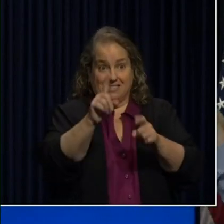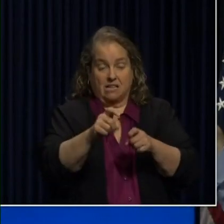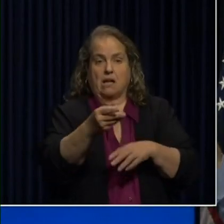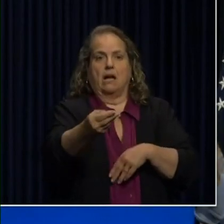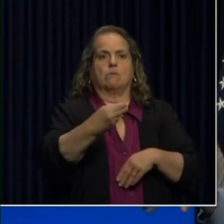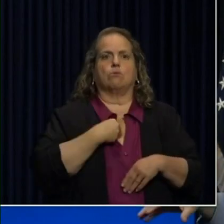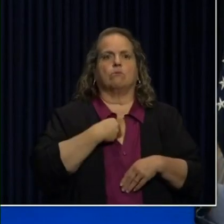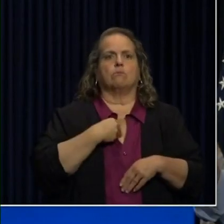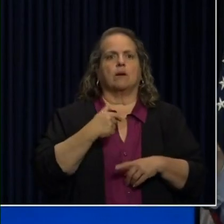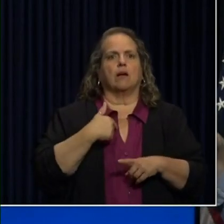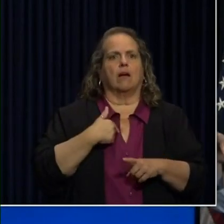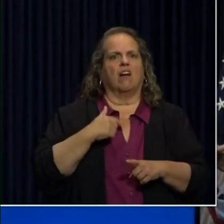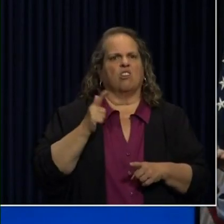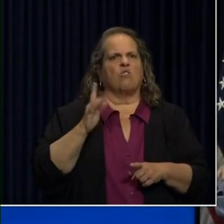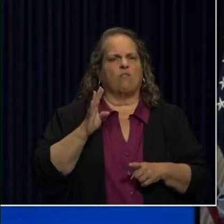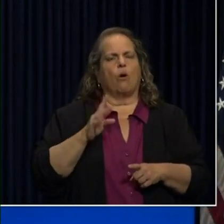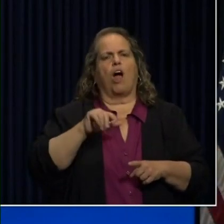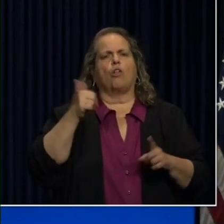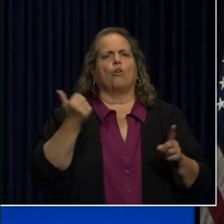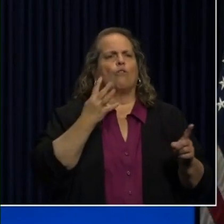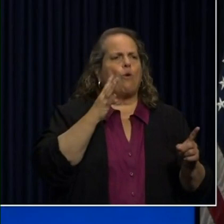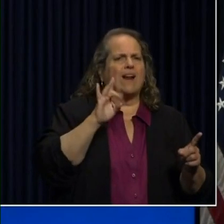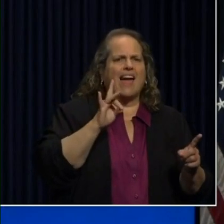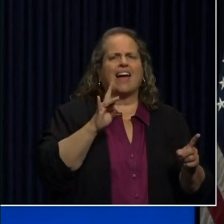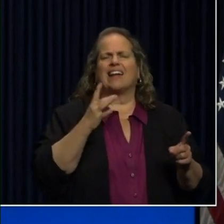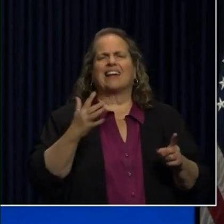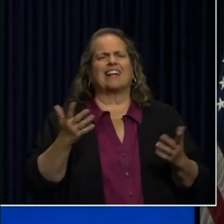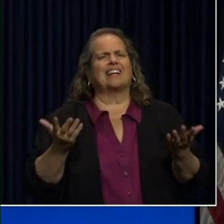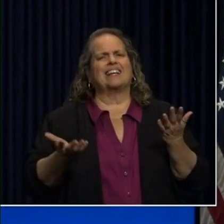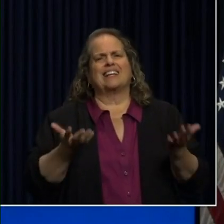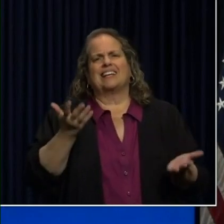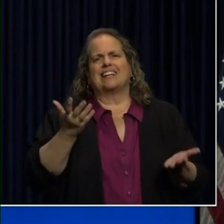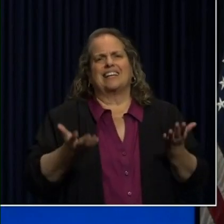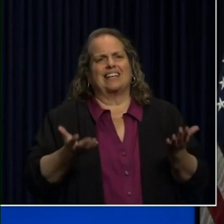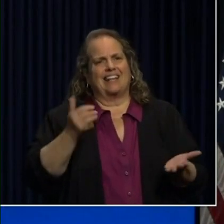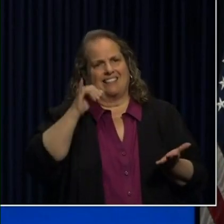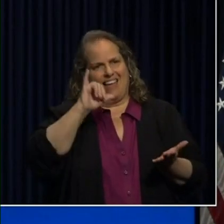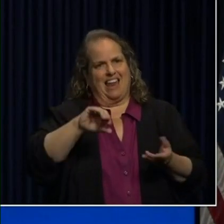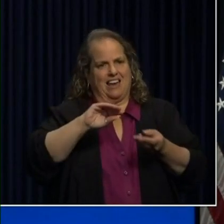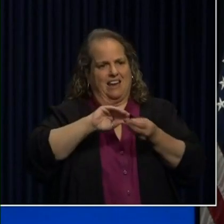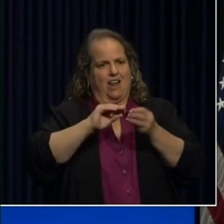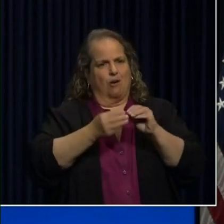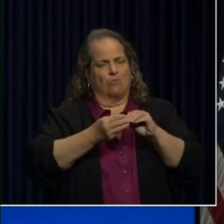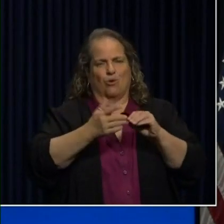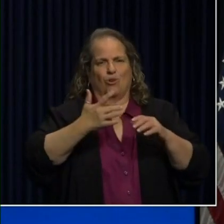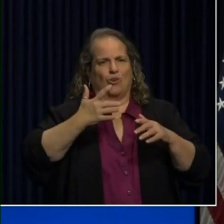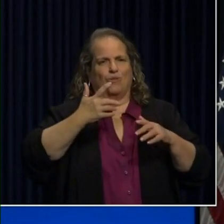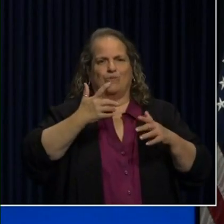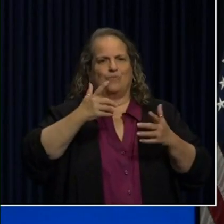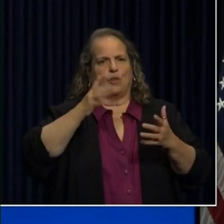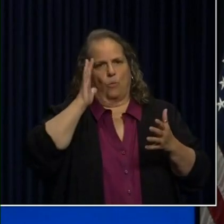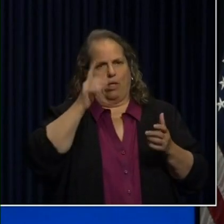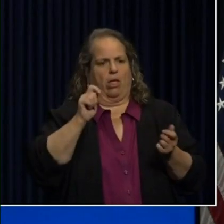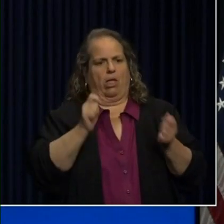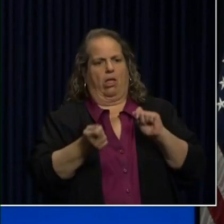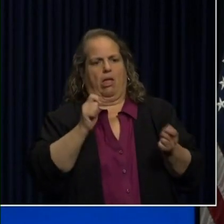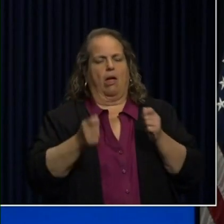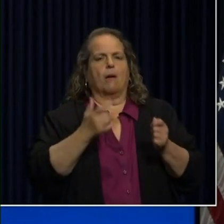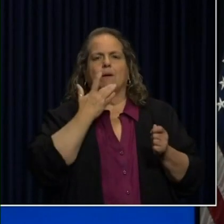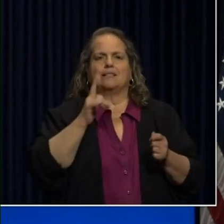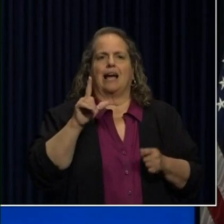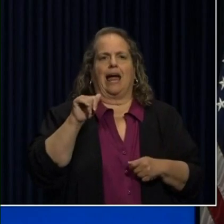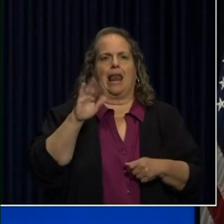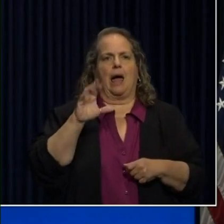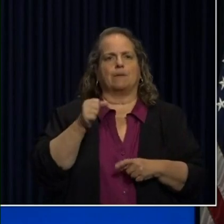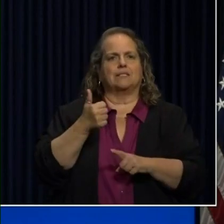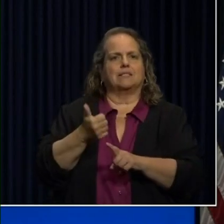So know that's inside the numbers. It's something we can't control from the labs, but